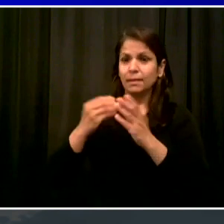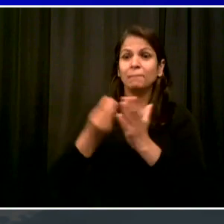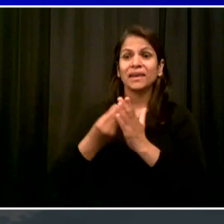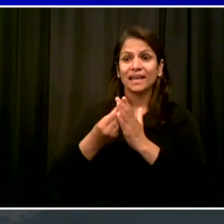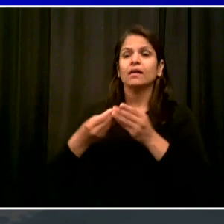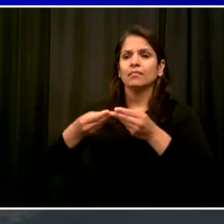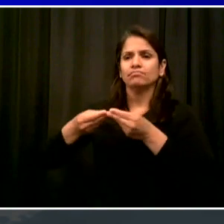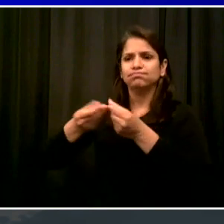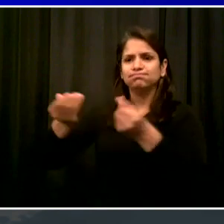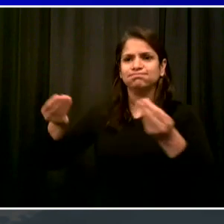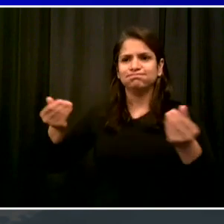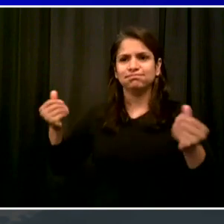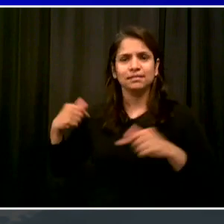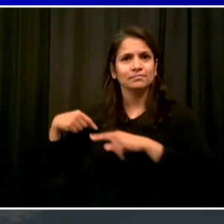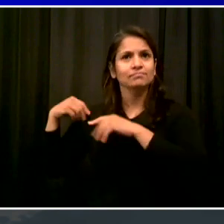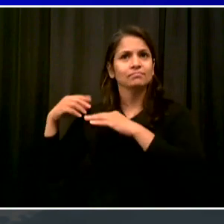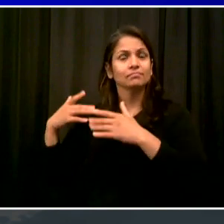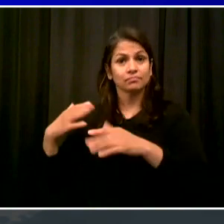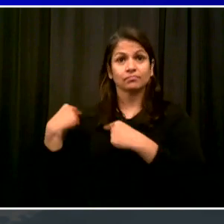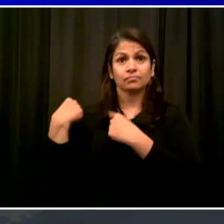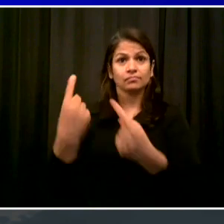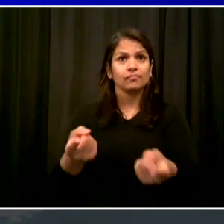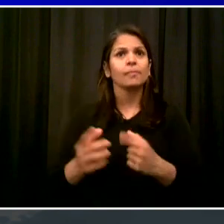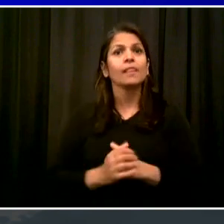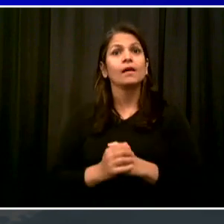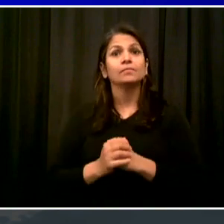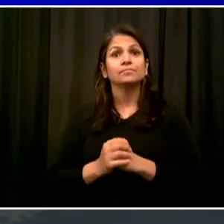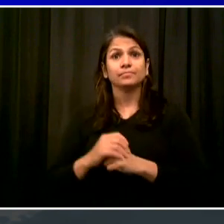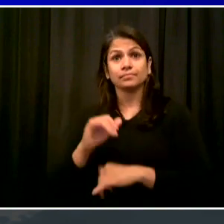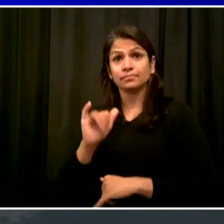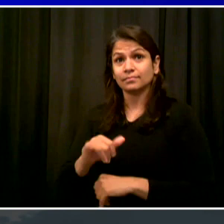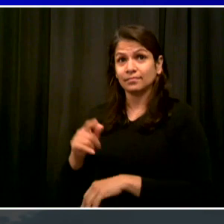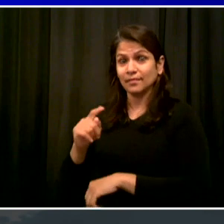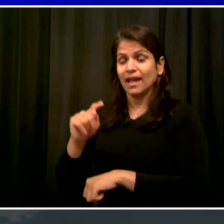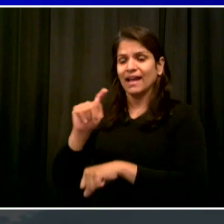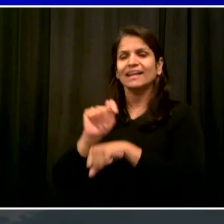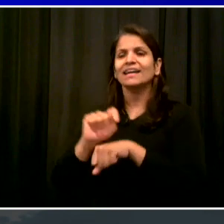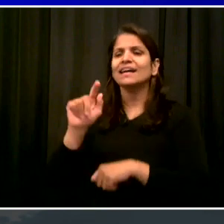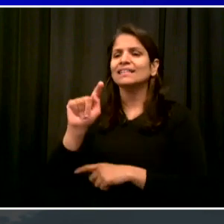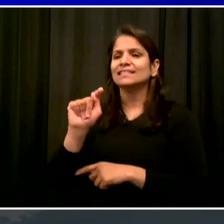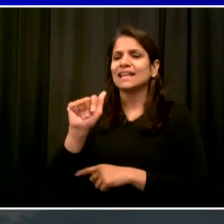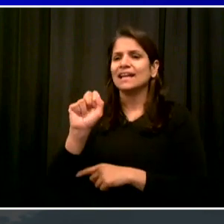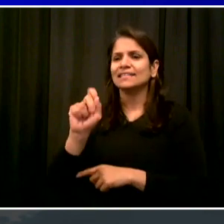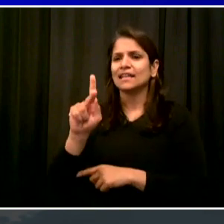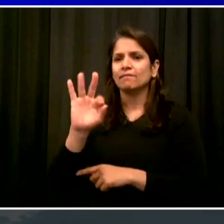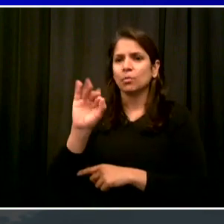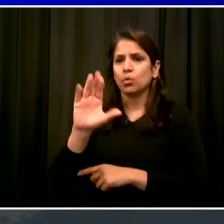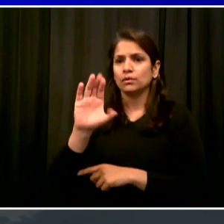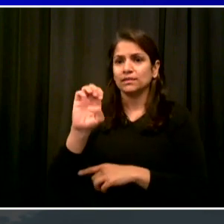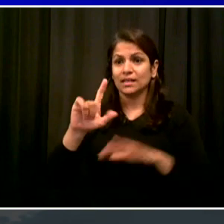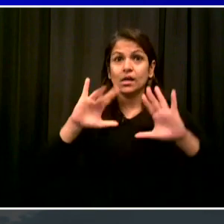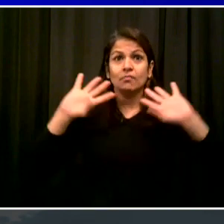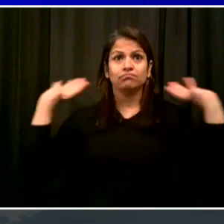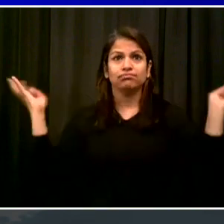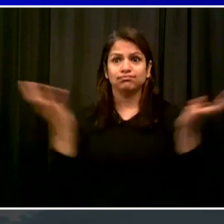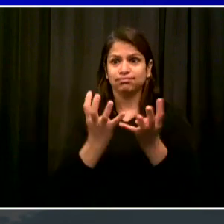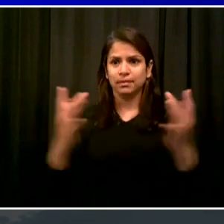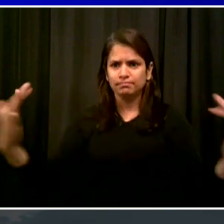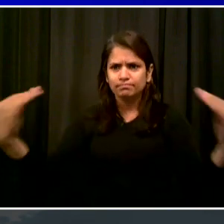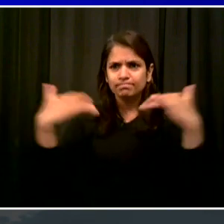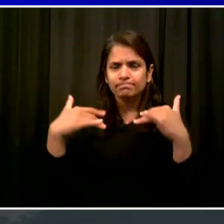inclusion pushed this notion hard that we need tangible impacts now to address disparity, not in the future,